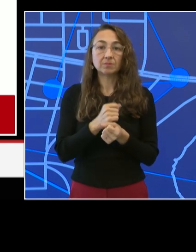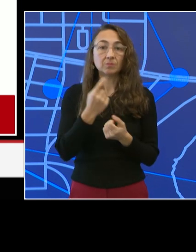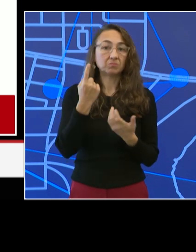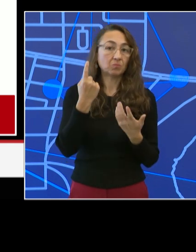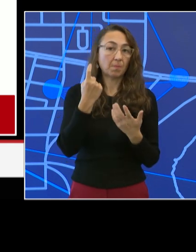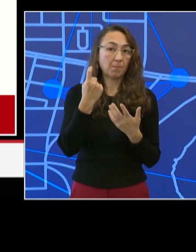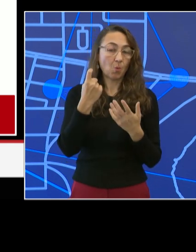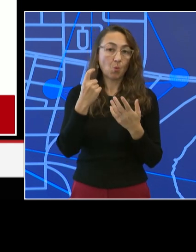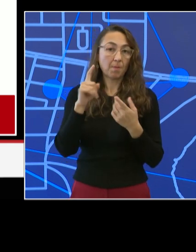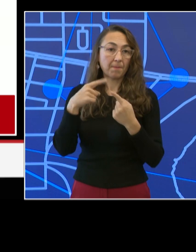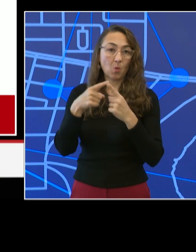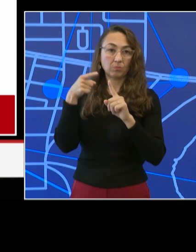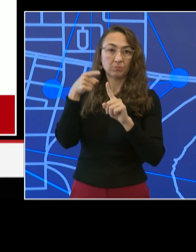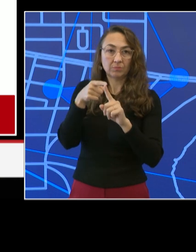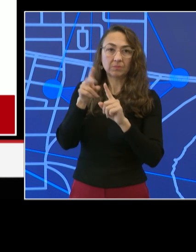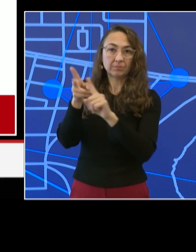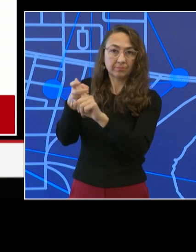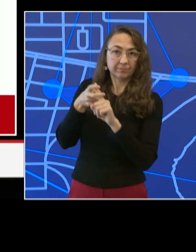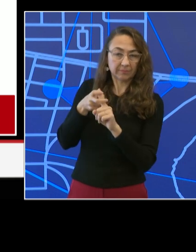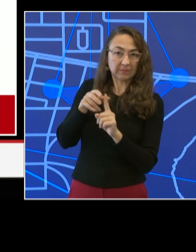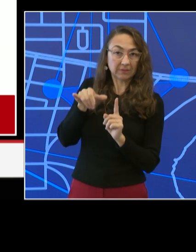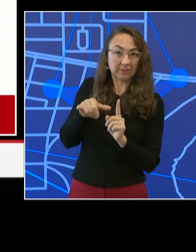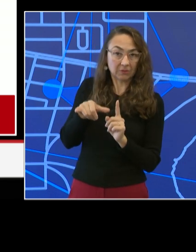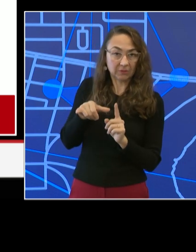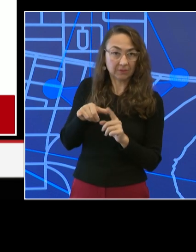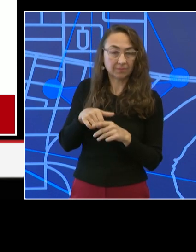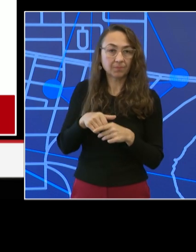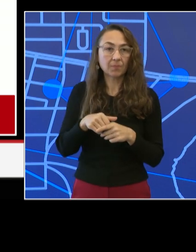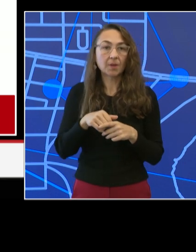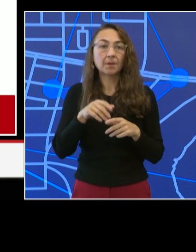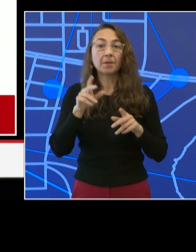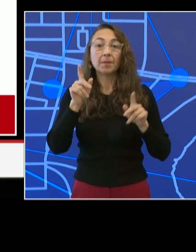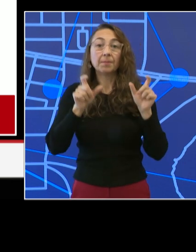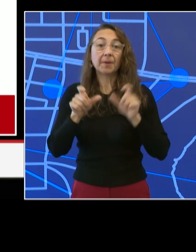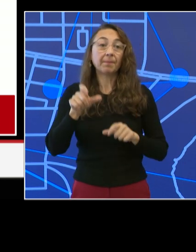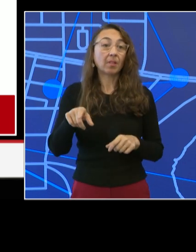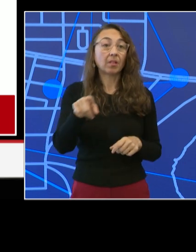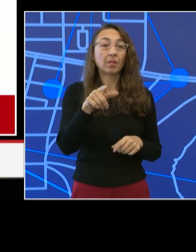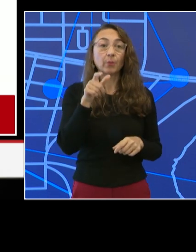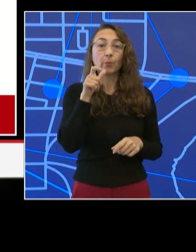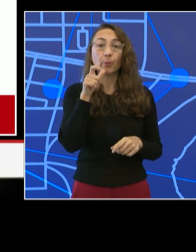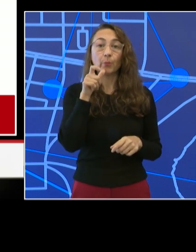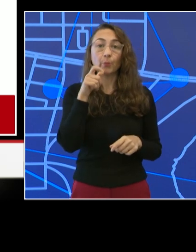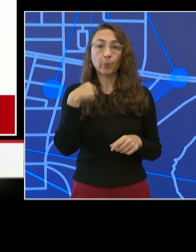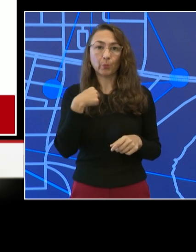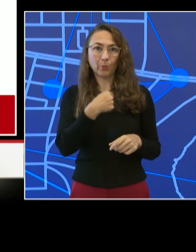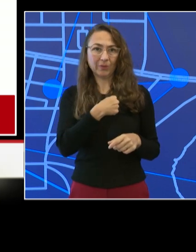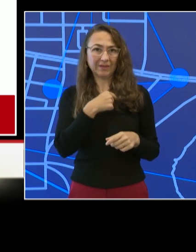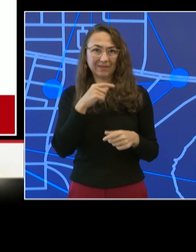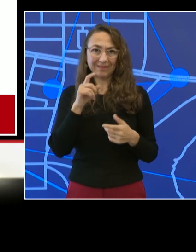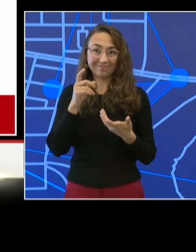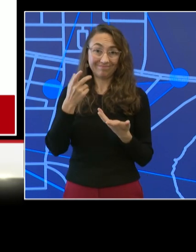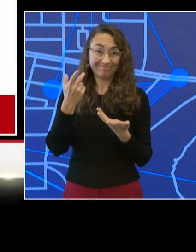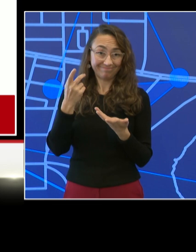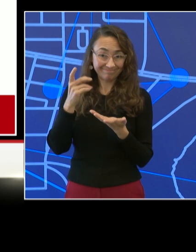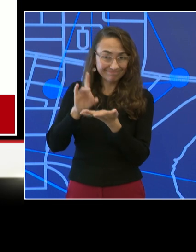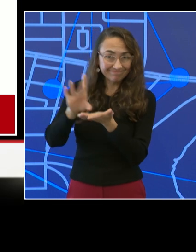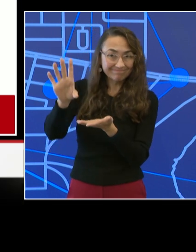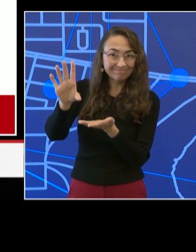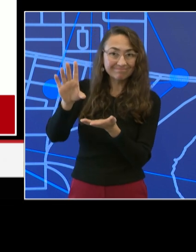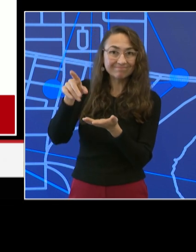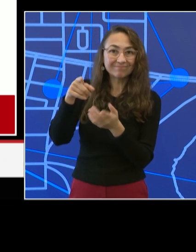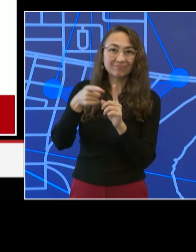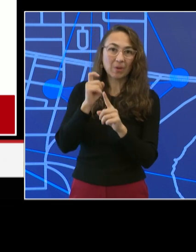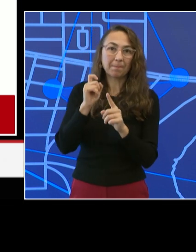clear about over time, always stood on, is that people who we have to remove at times from community or give prosecutors and the courts